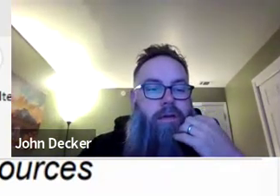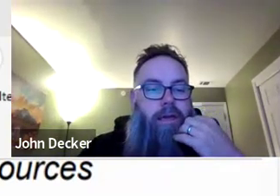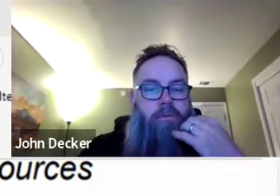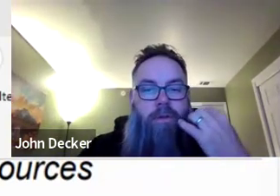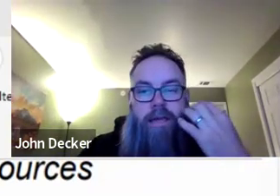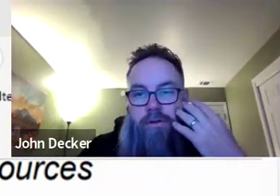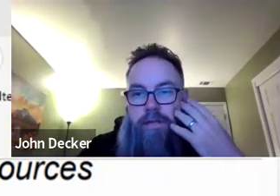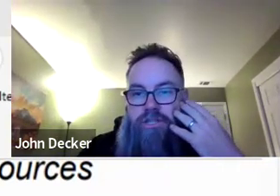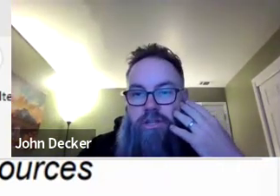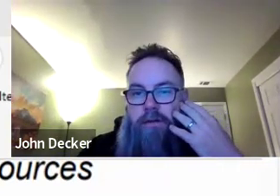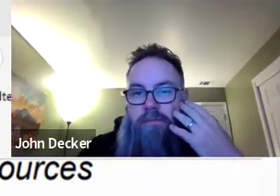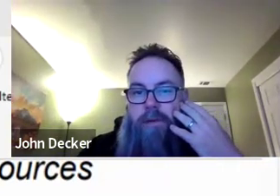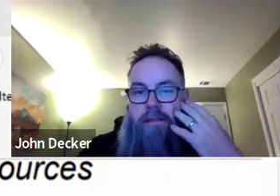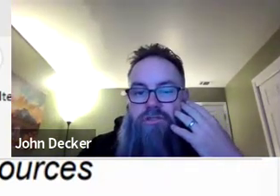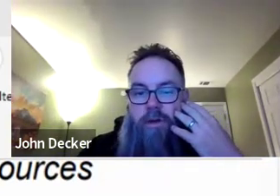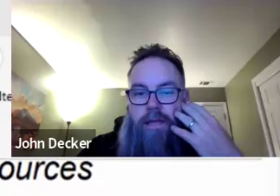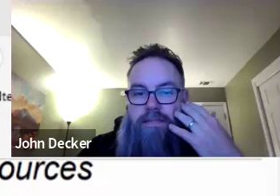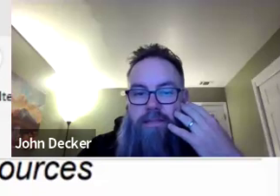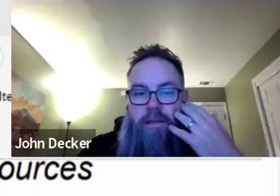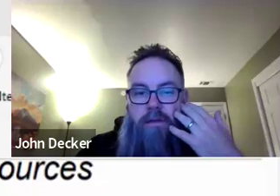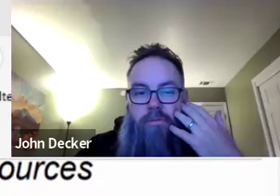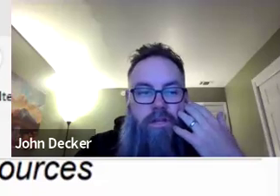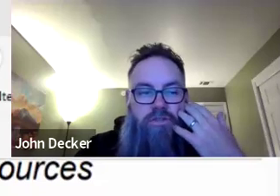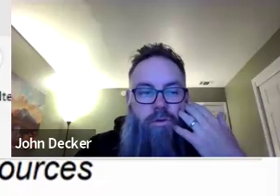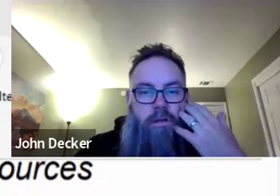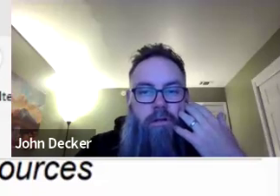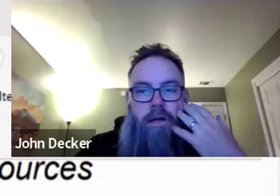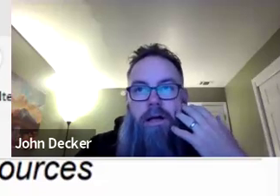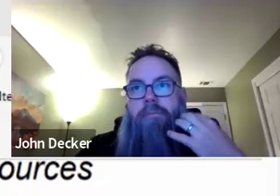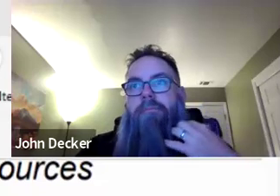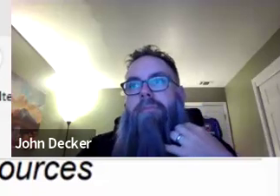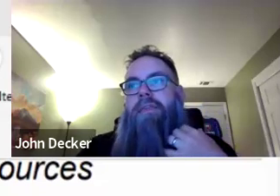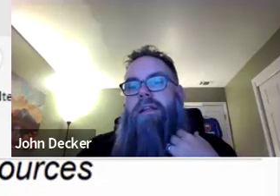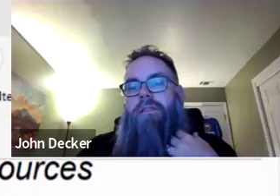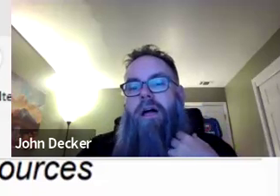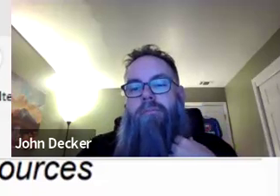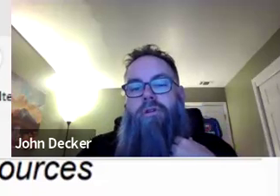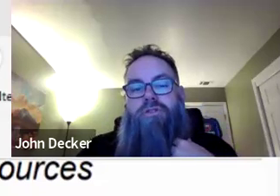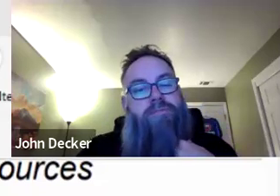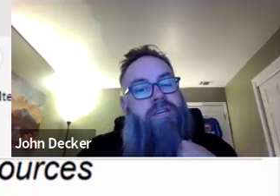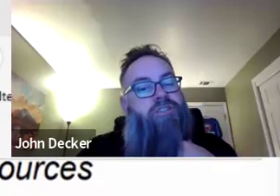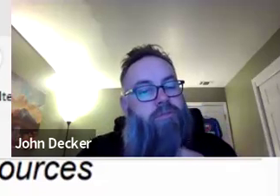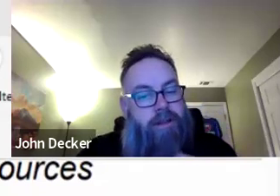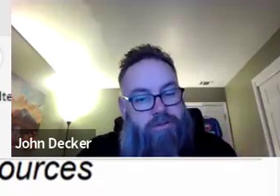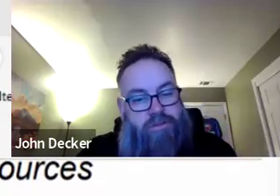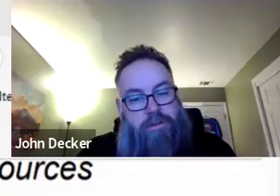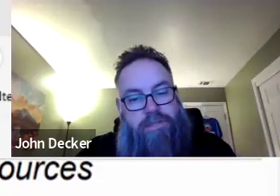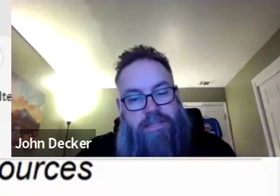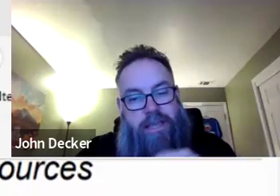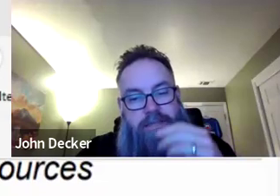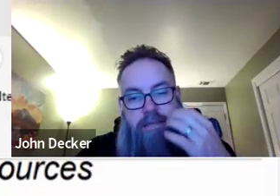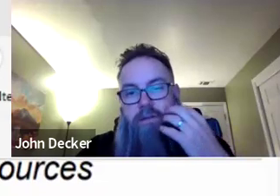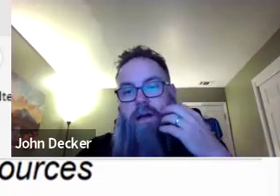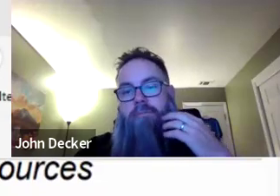at doing a recalculation of the mileage rates, which will mean that a lot more transportation providers